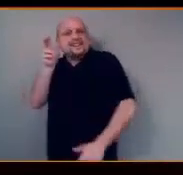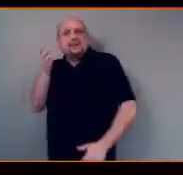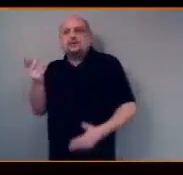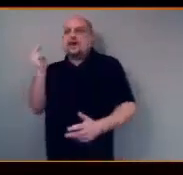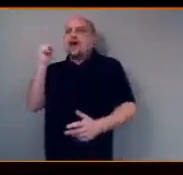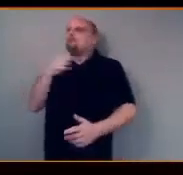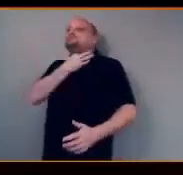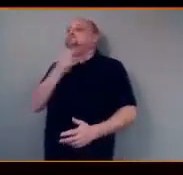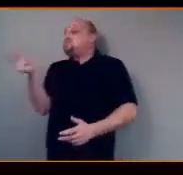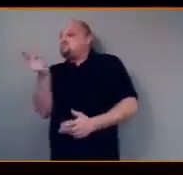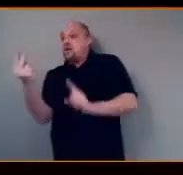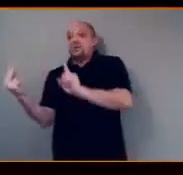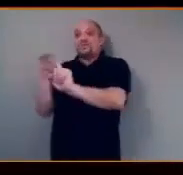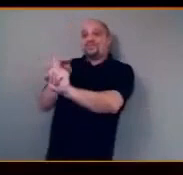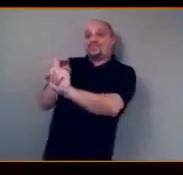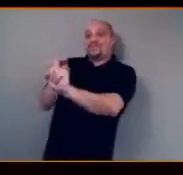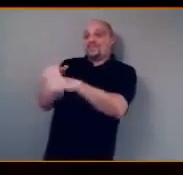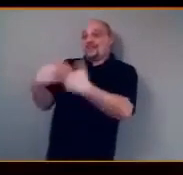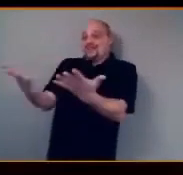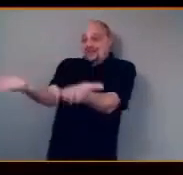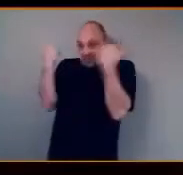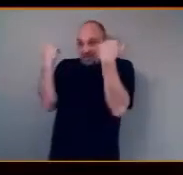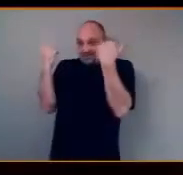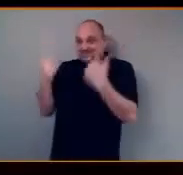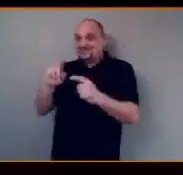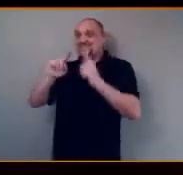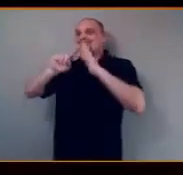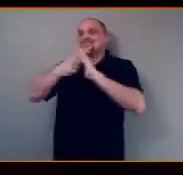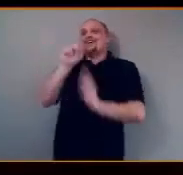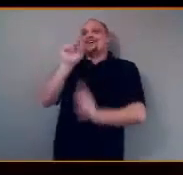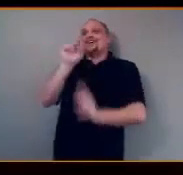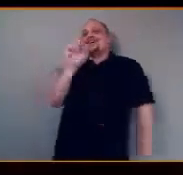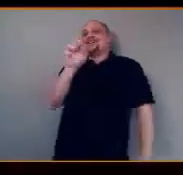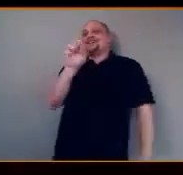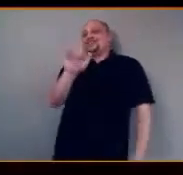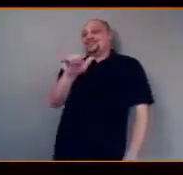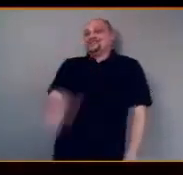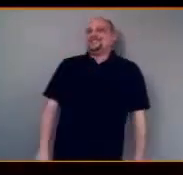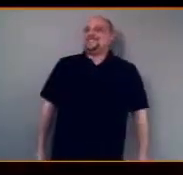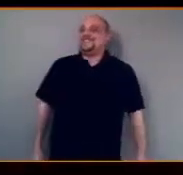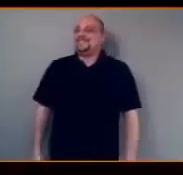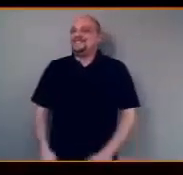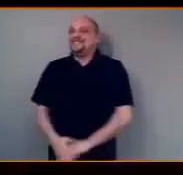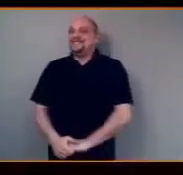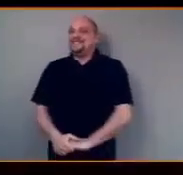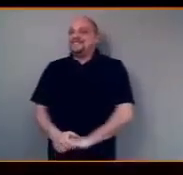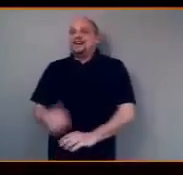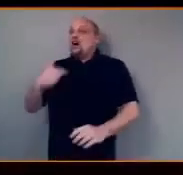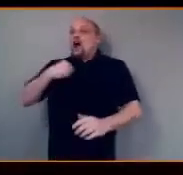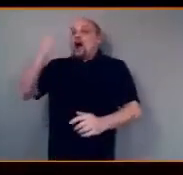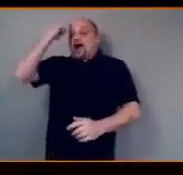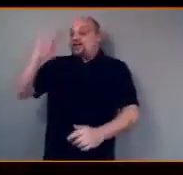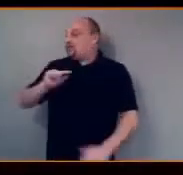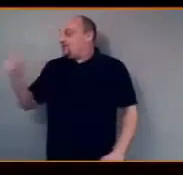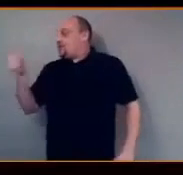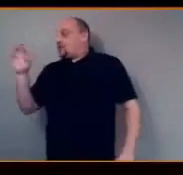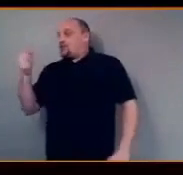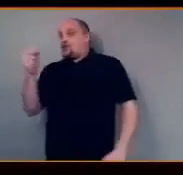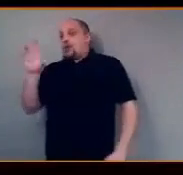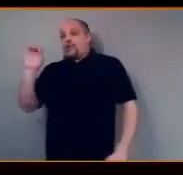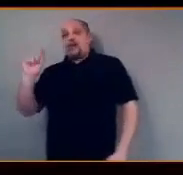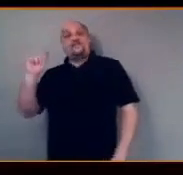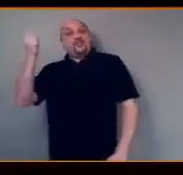both of your perspective. Now, let's start with Dr. Kelsey. I was going to pass it over to Gregorio actually first. Oh, yeah,